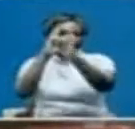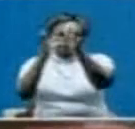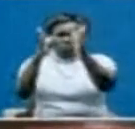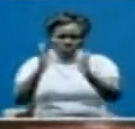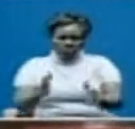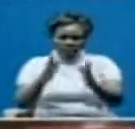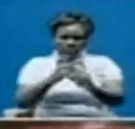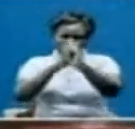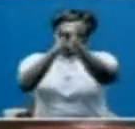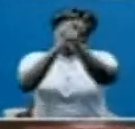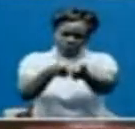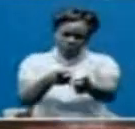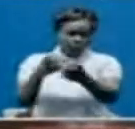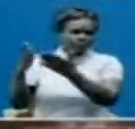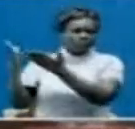awarded